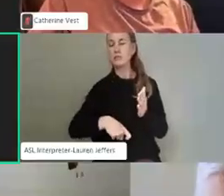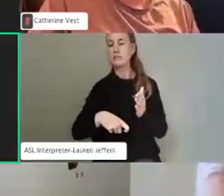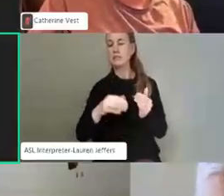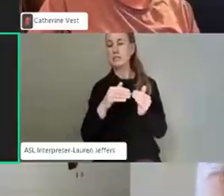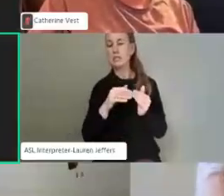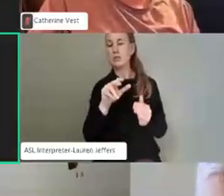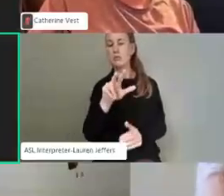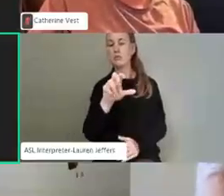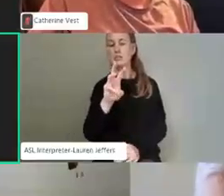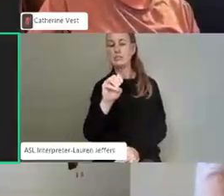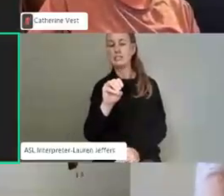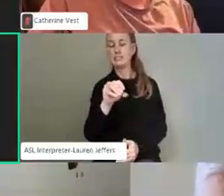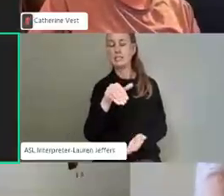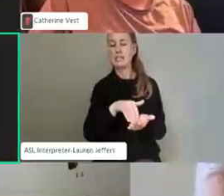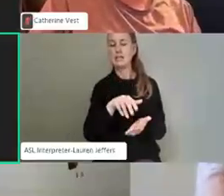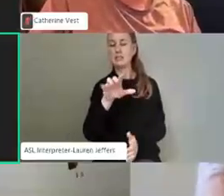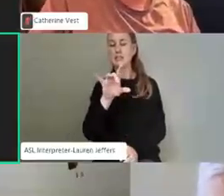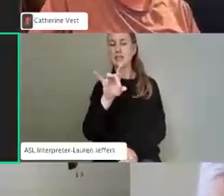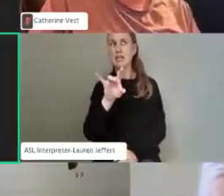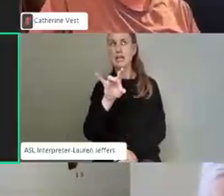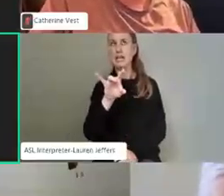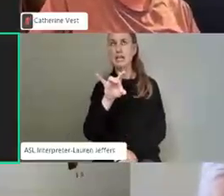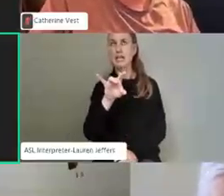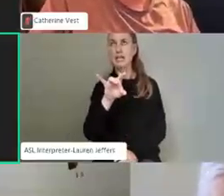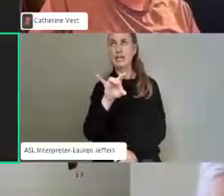to $360,000,